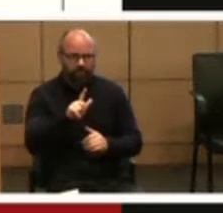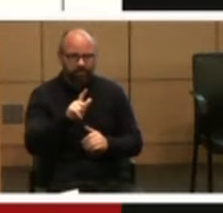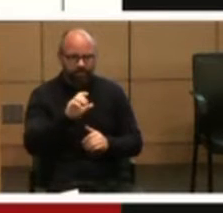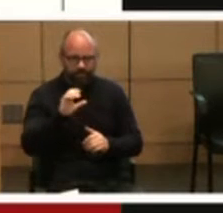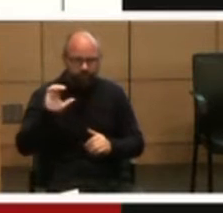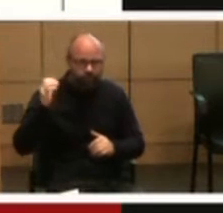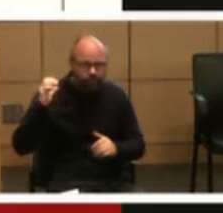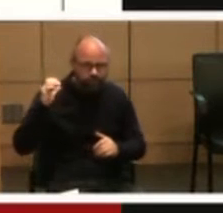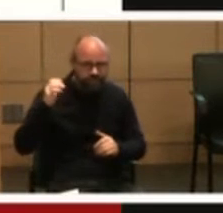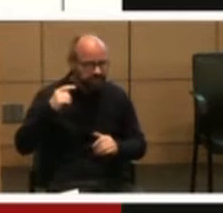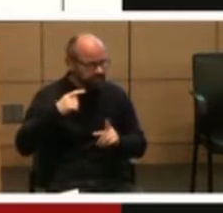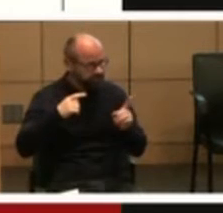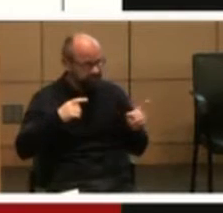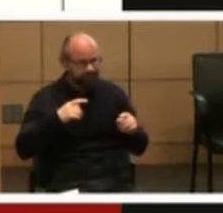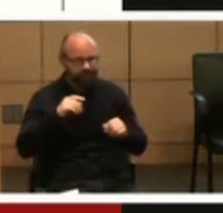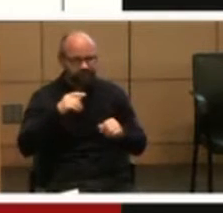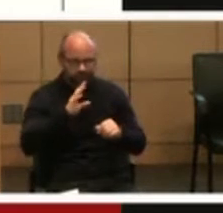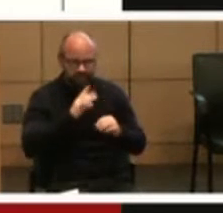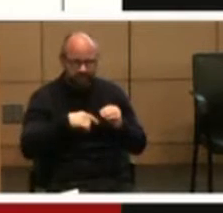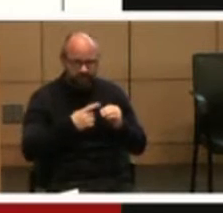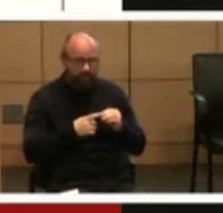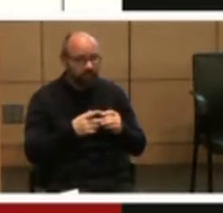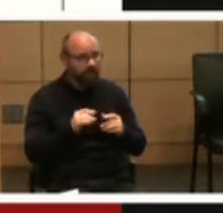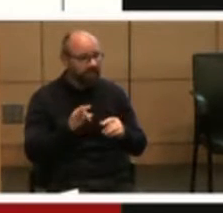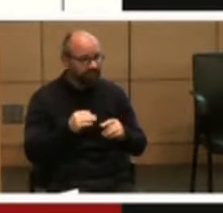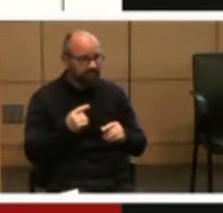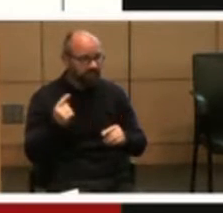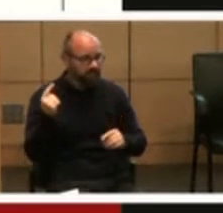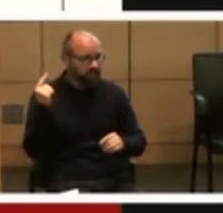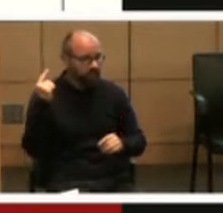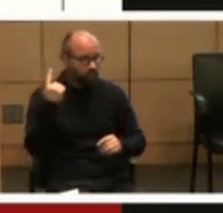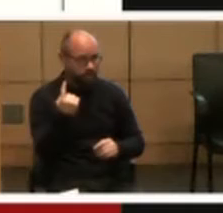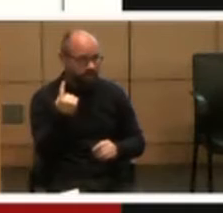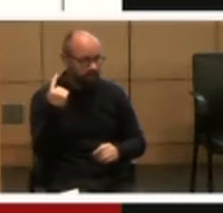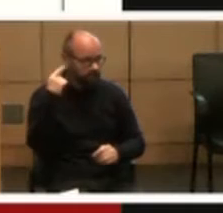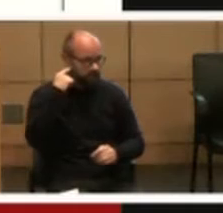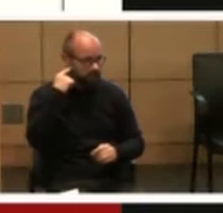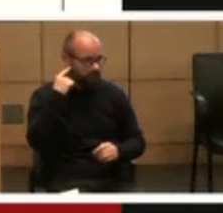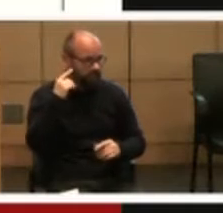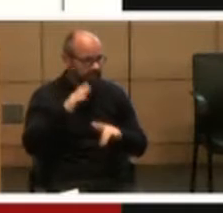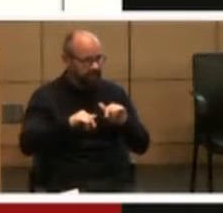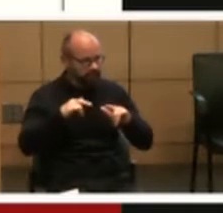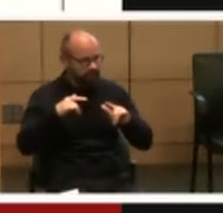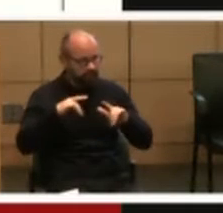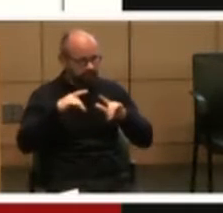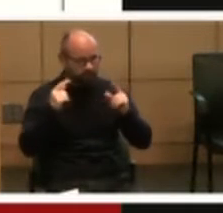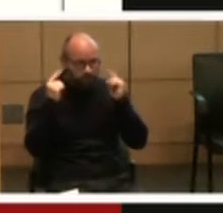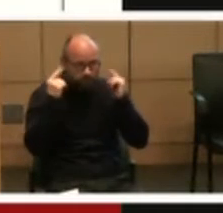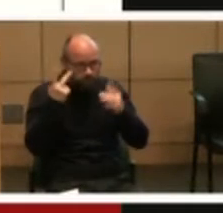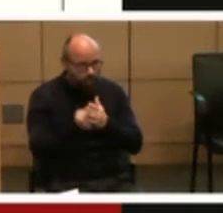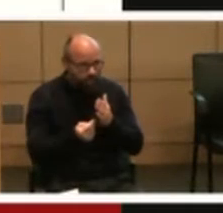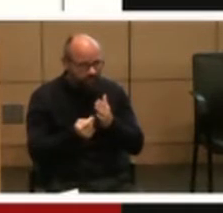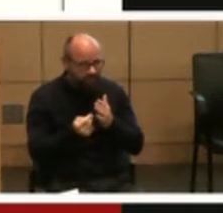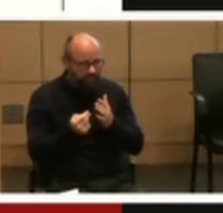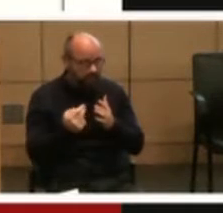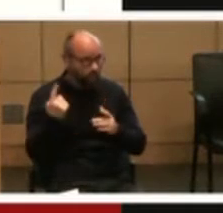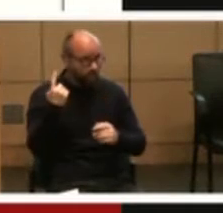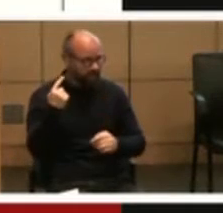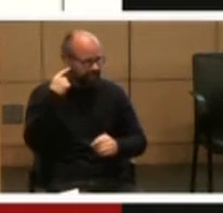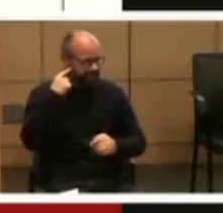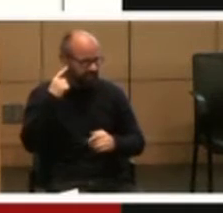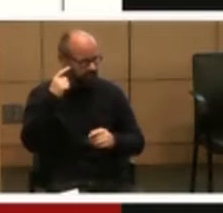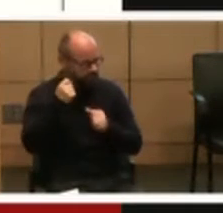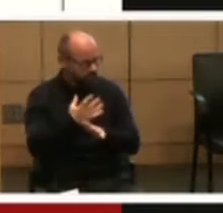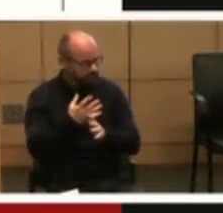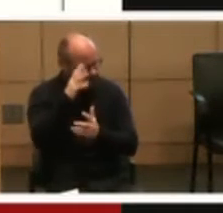about, whereas if you have this asymmetry, it causes some confusion. I don't know. This is speculation, but it makes me wonder